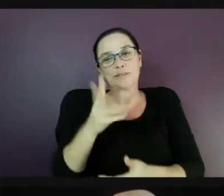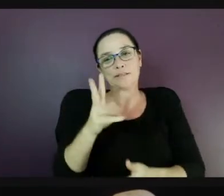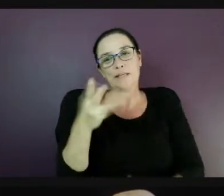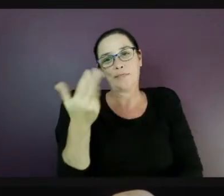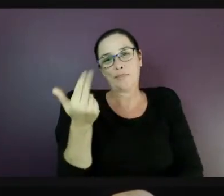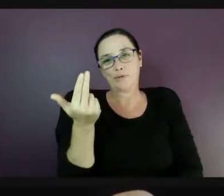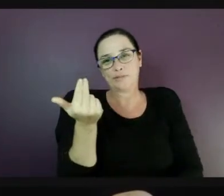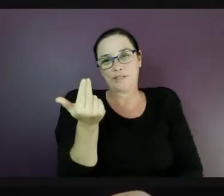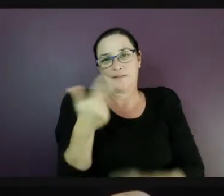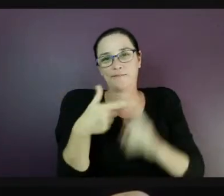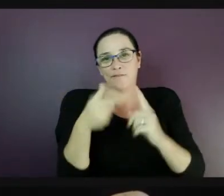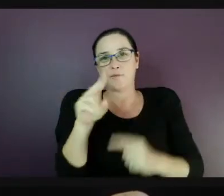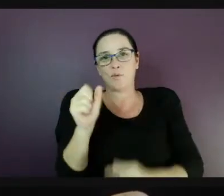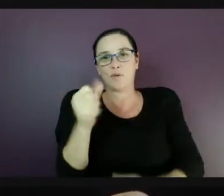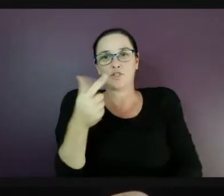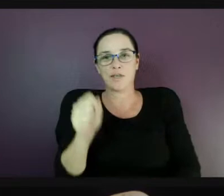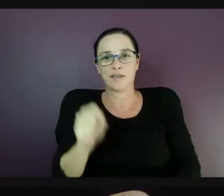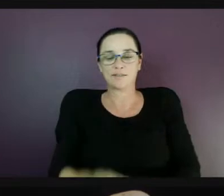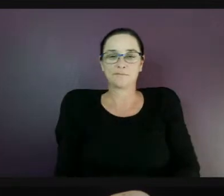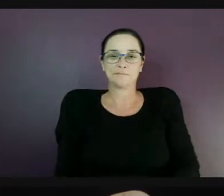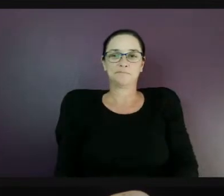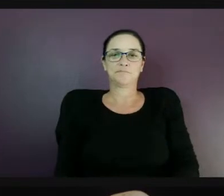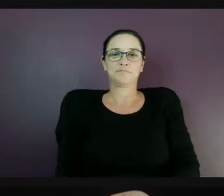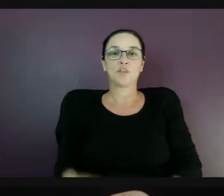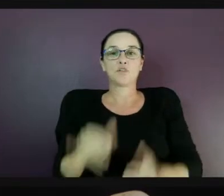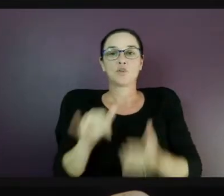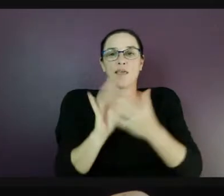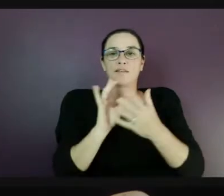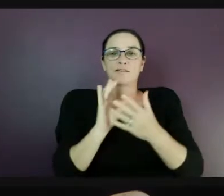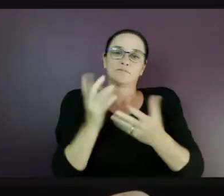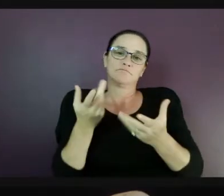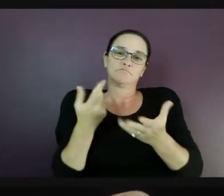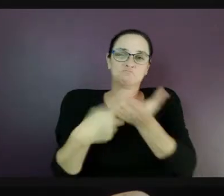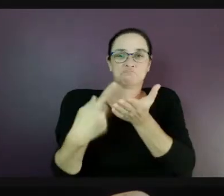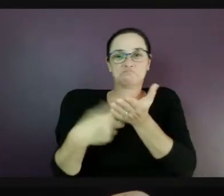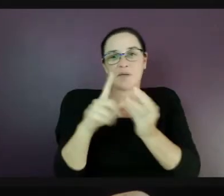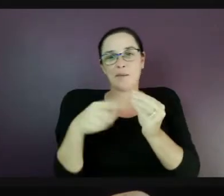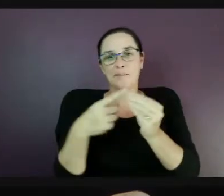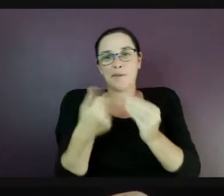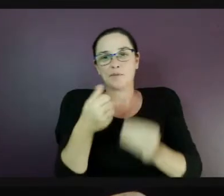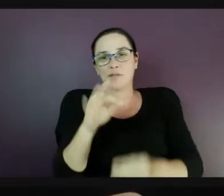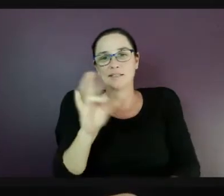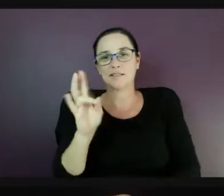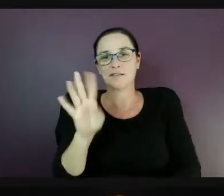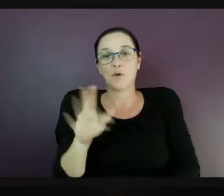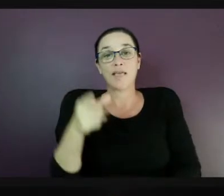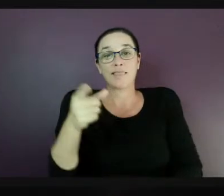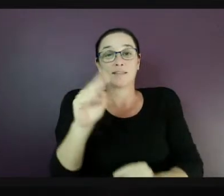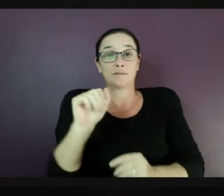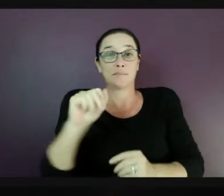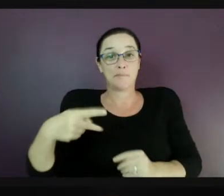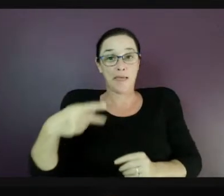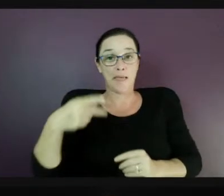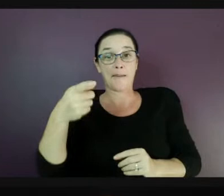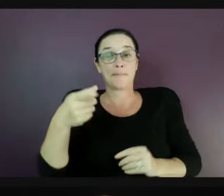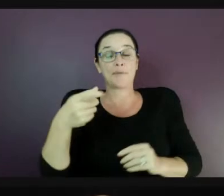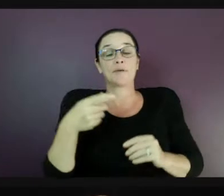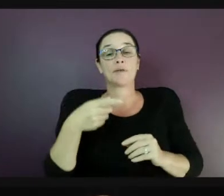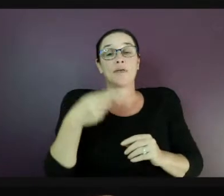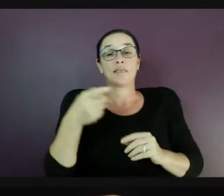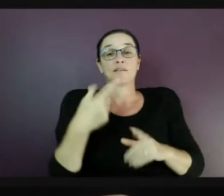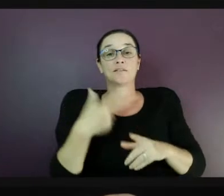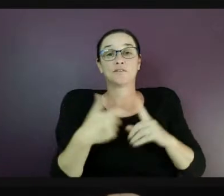Okay, so that's a little bit more about 74. This is a map that I've shown before, and what this is earthquakes from 1970